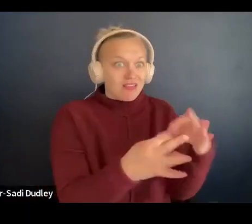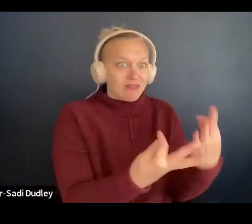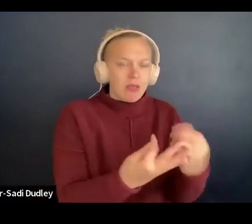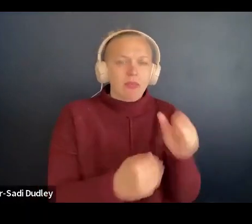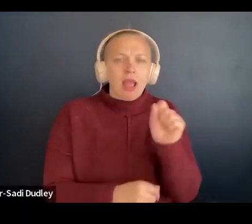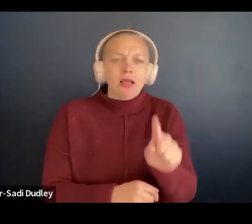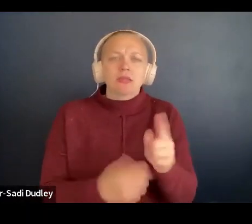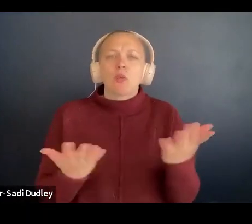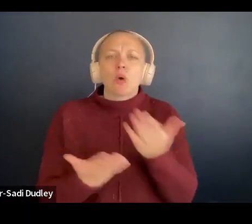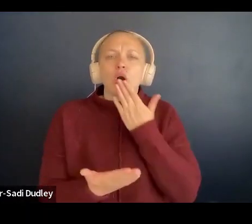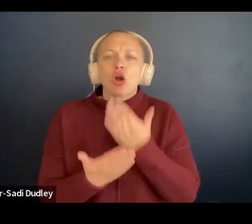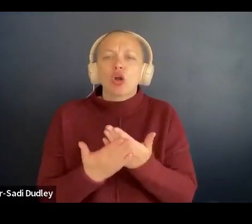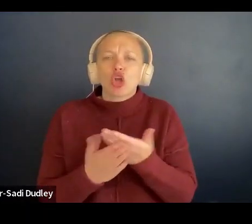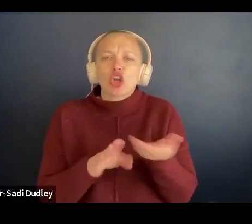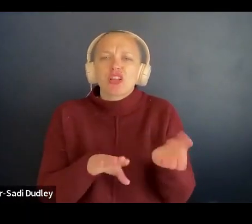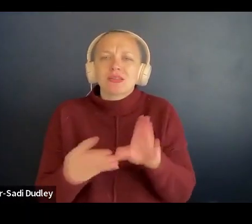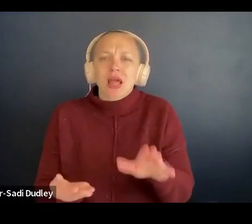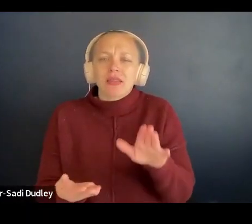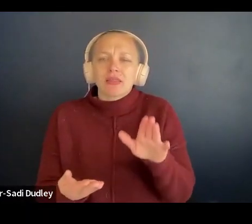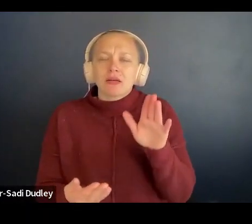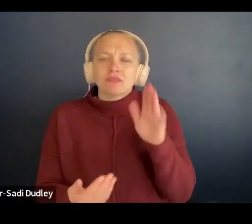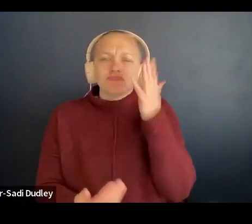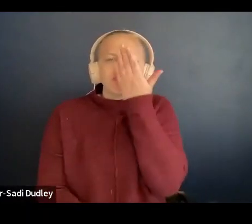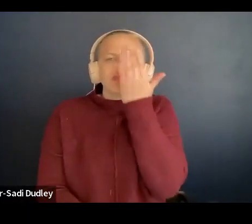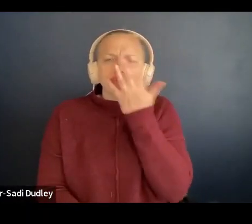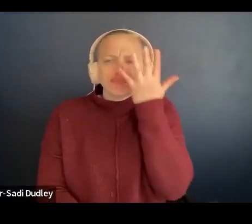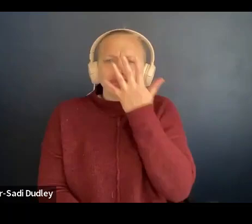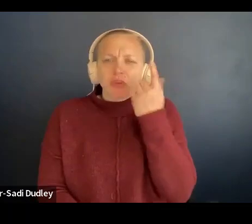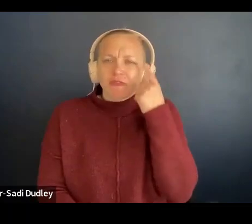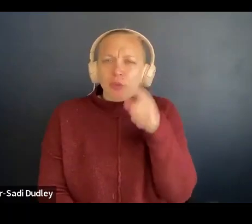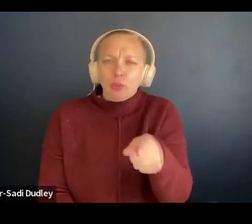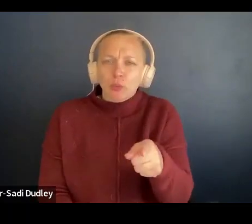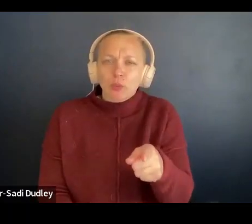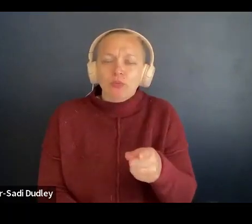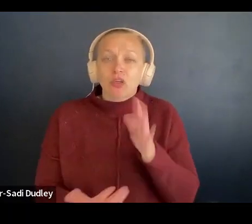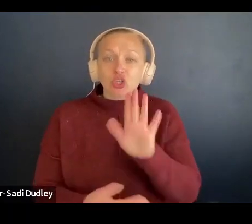death look like to you? What do you want to do with the time that you